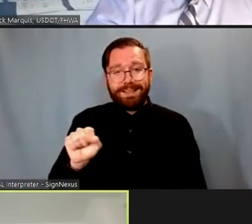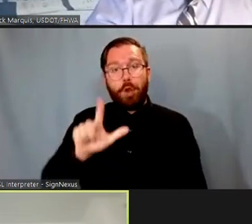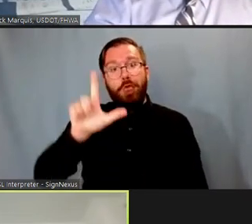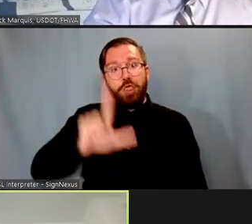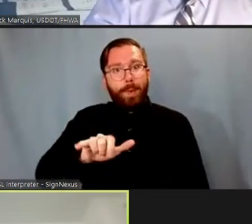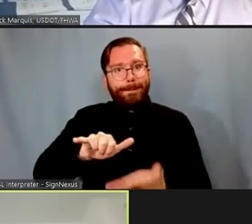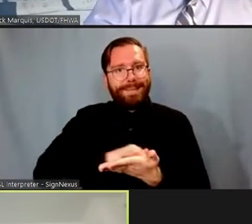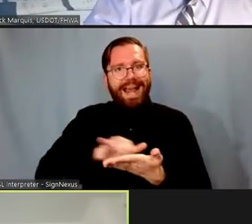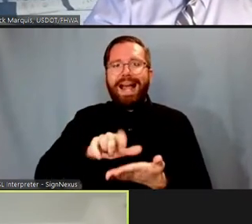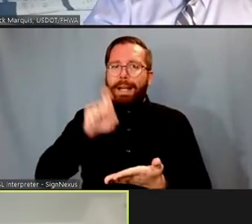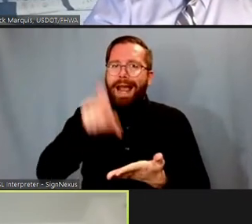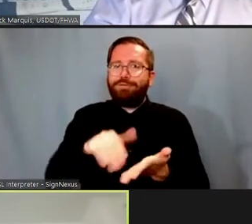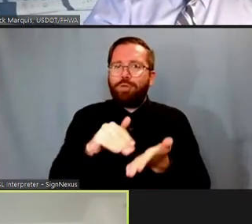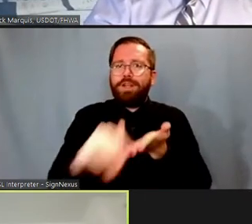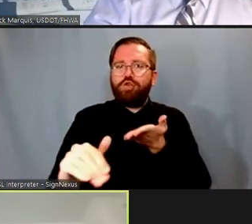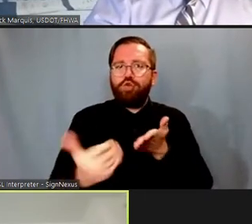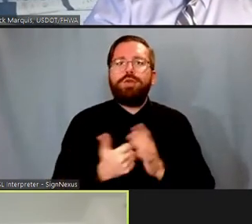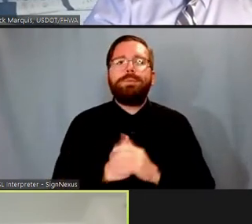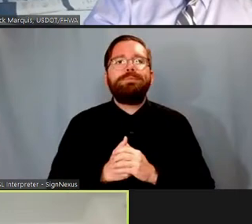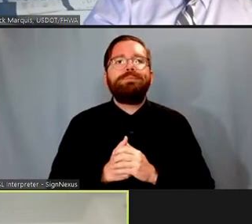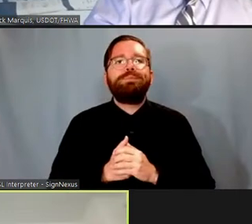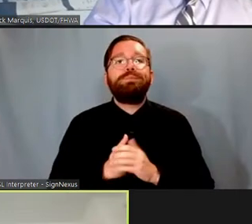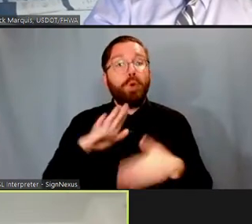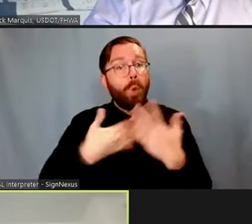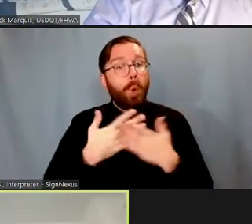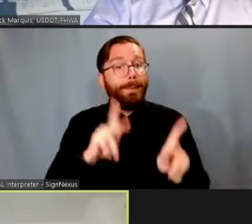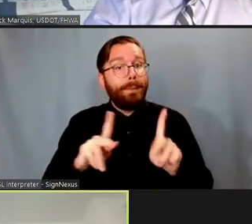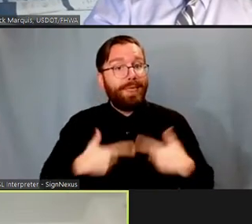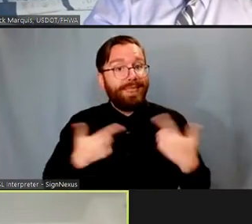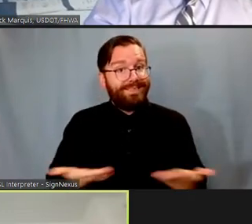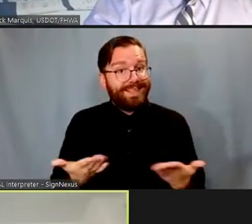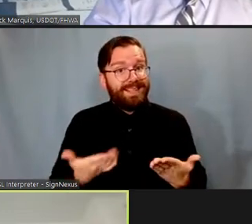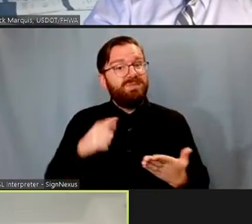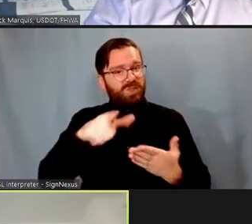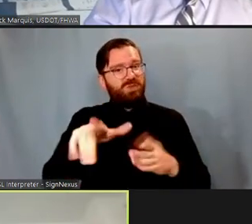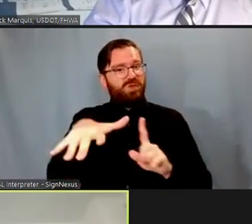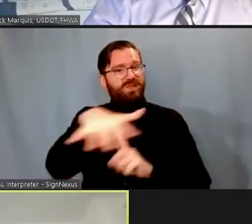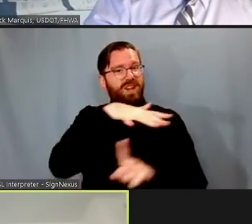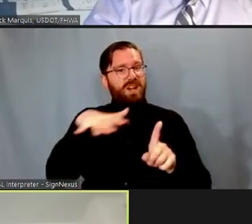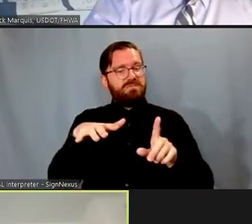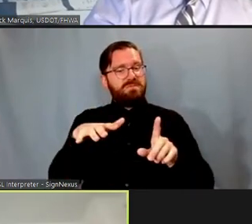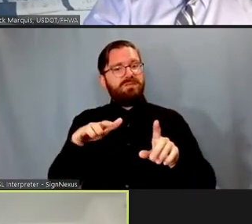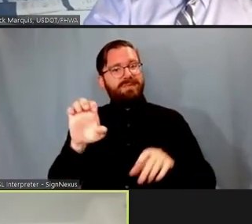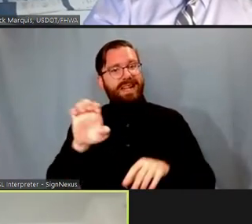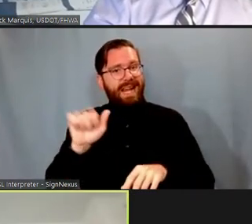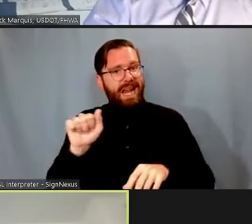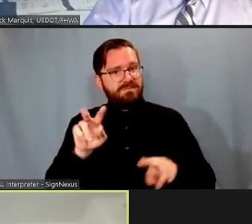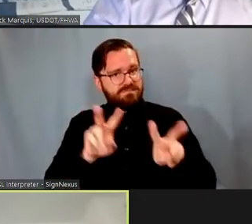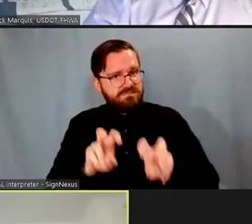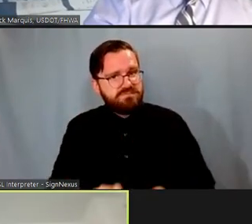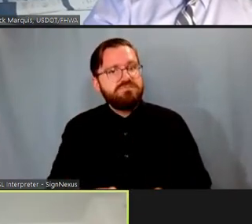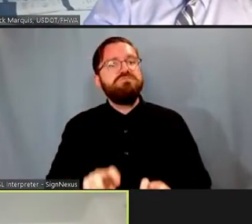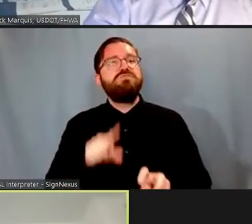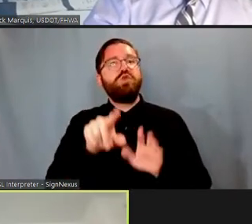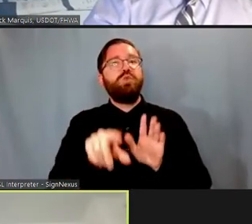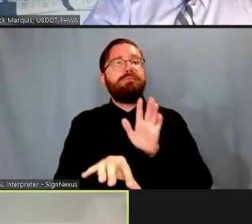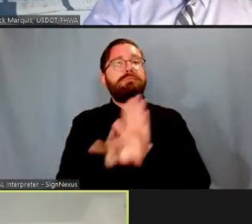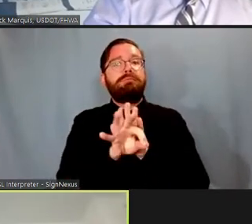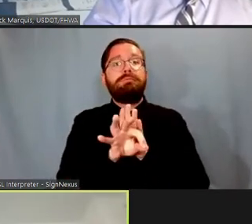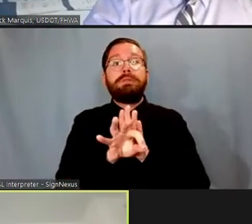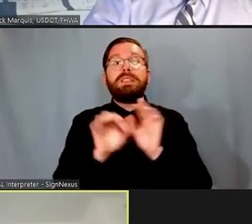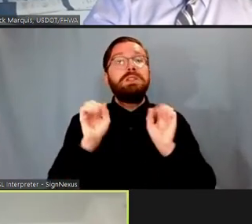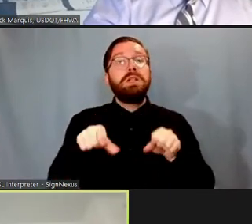who unlike as stated in your environmental assessment do not have the ability to just pick up and move to outside the